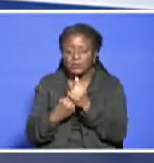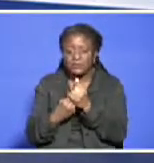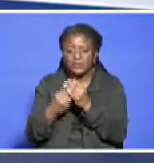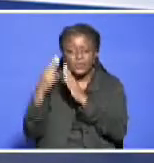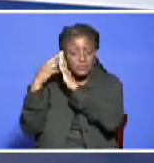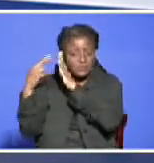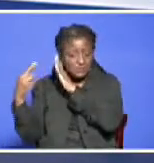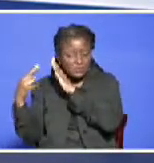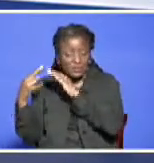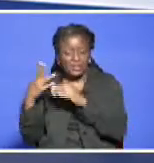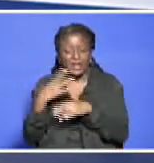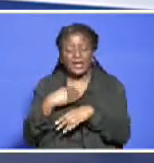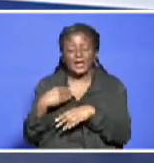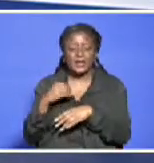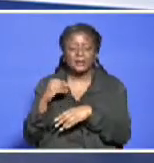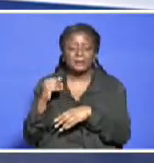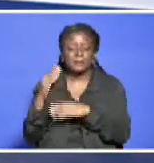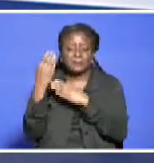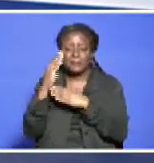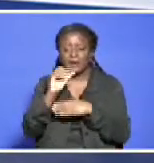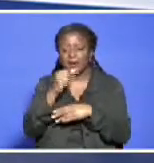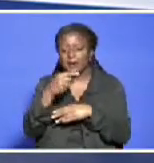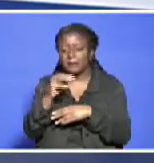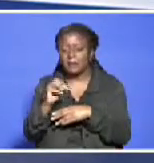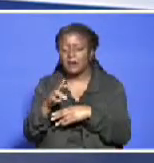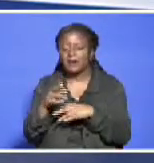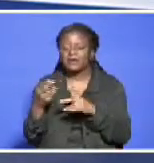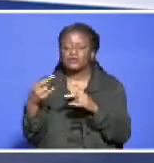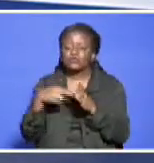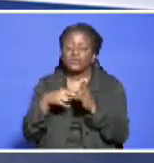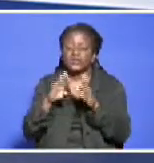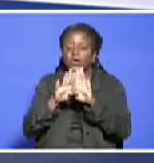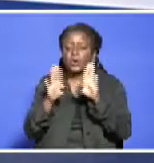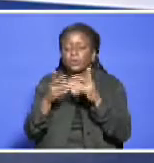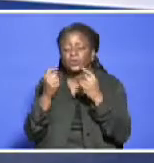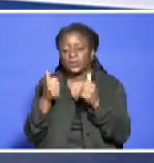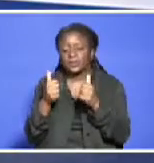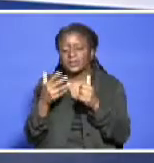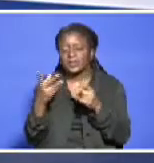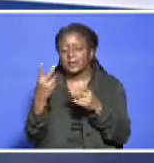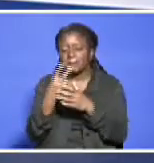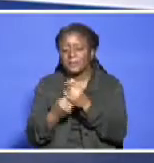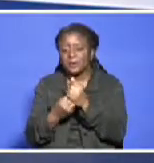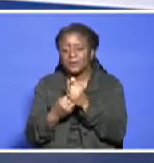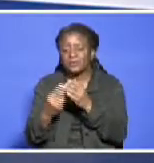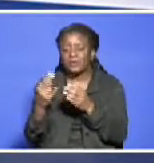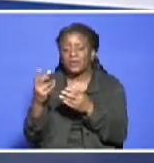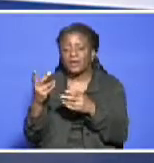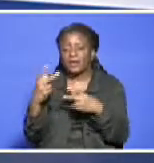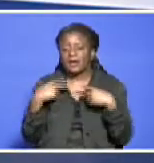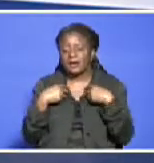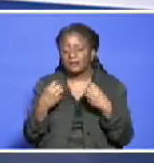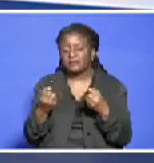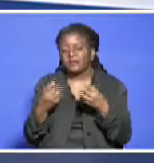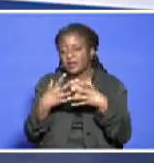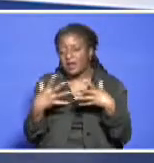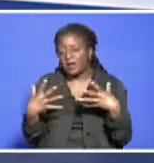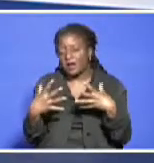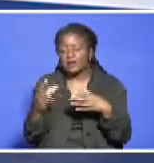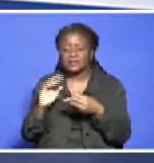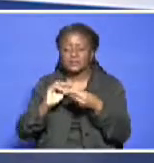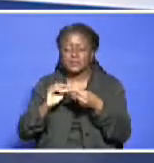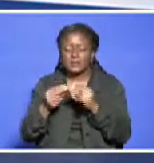quickly because they both employ a large segment of the population. With the country implementing new COVID-19 protocols